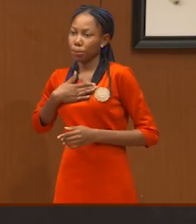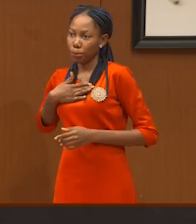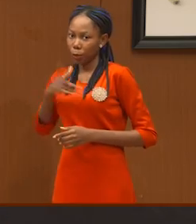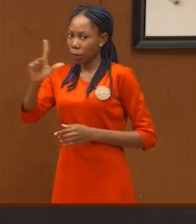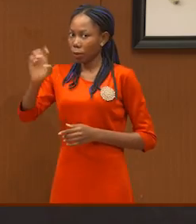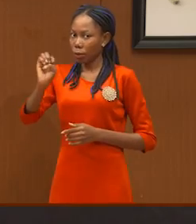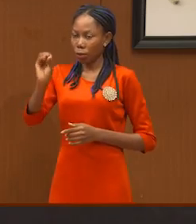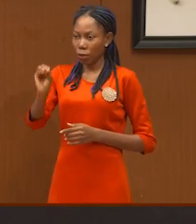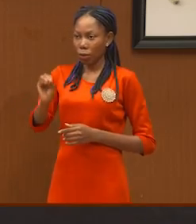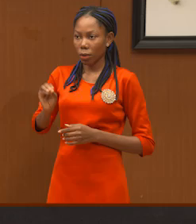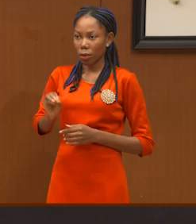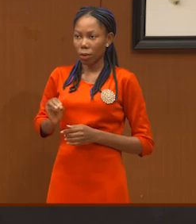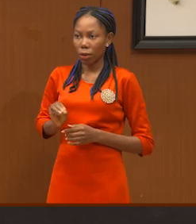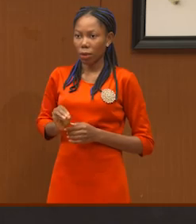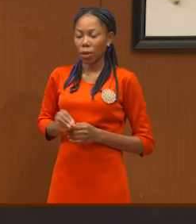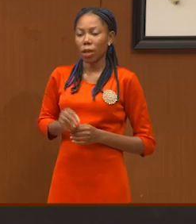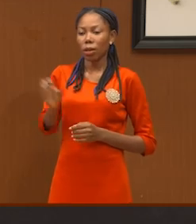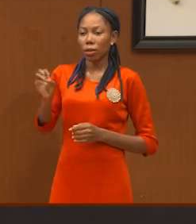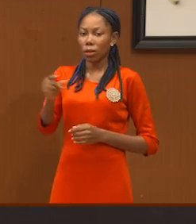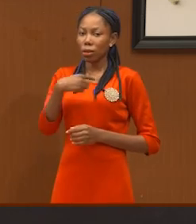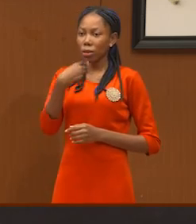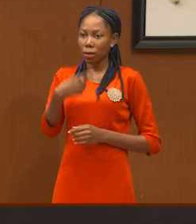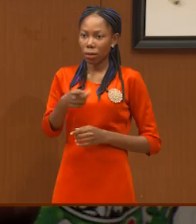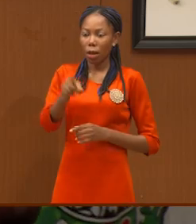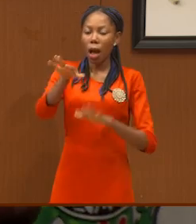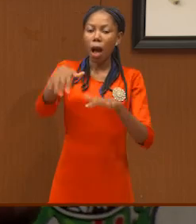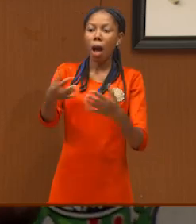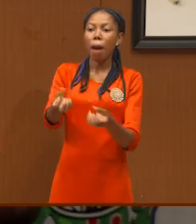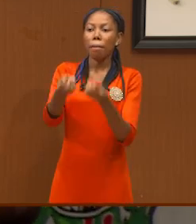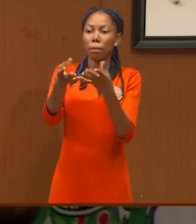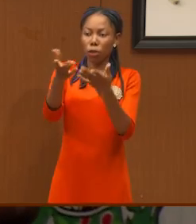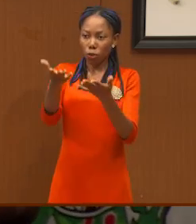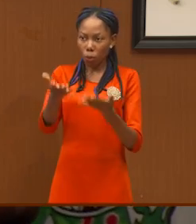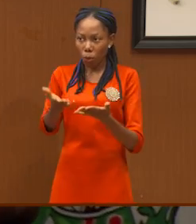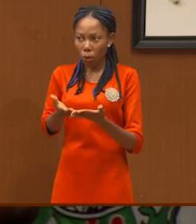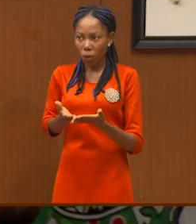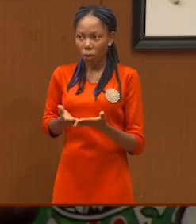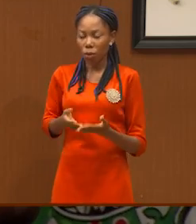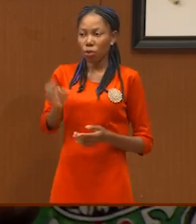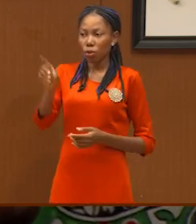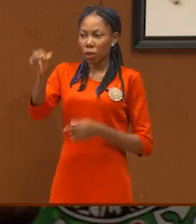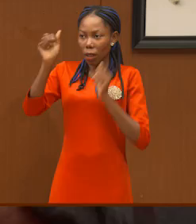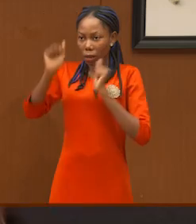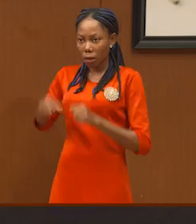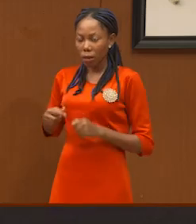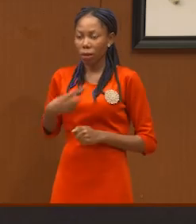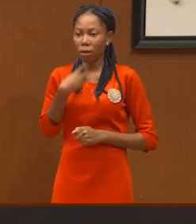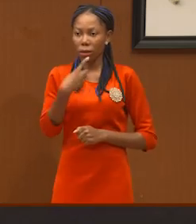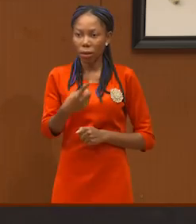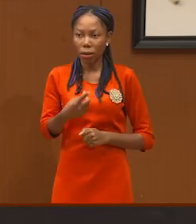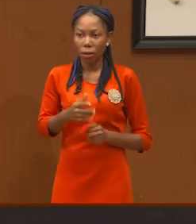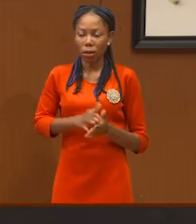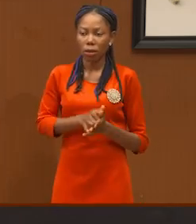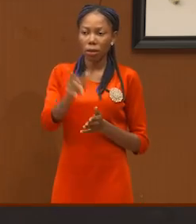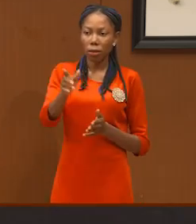Your Honor, can he say what that was what I asked him initially. How much do you want? What does he want? I've said what I can afford to squeeze myself out of.